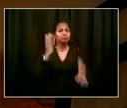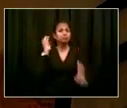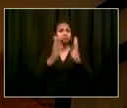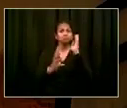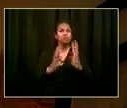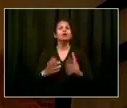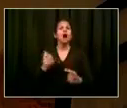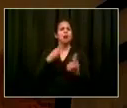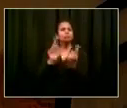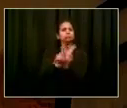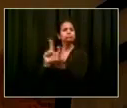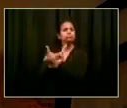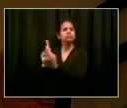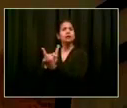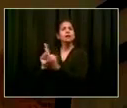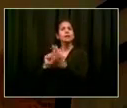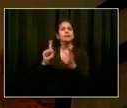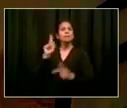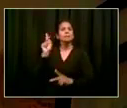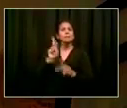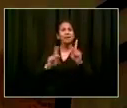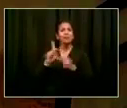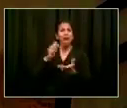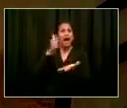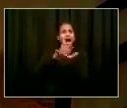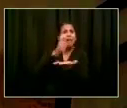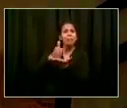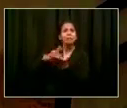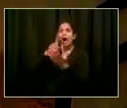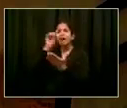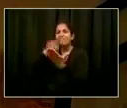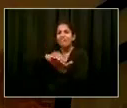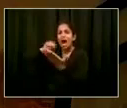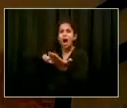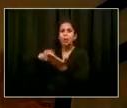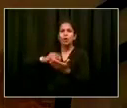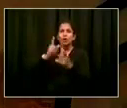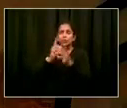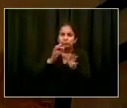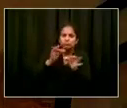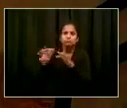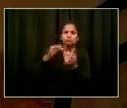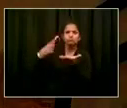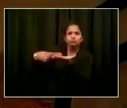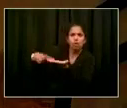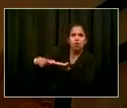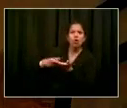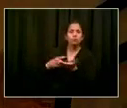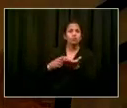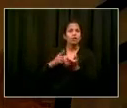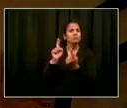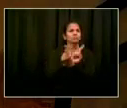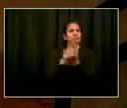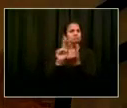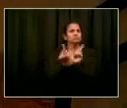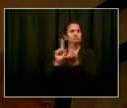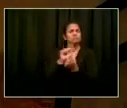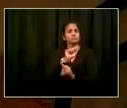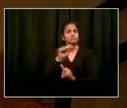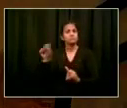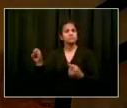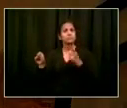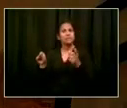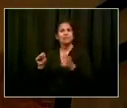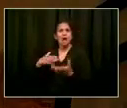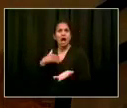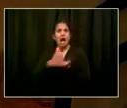person, on site, in real time. We've helped thousands of New Yorkers complete the census in this way. And while it's been devastating to